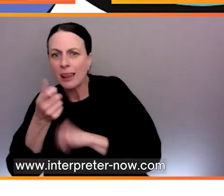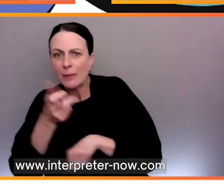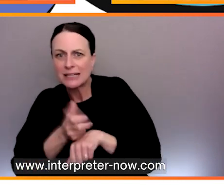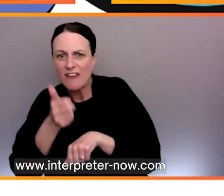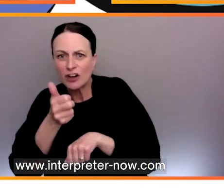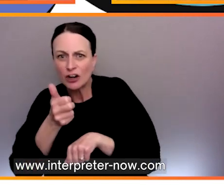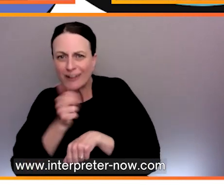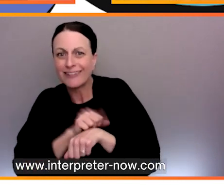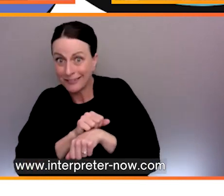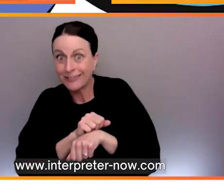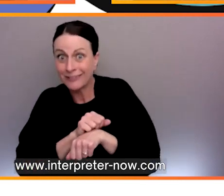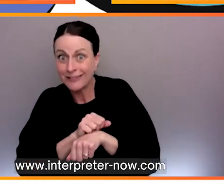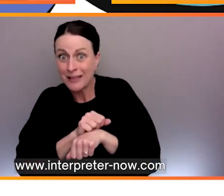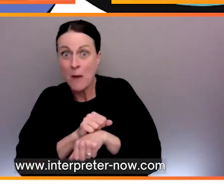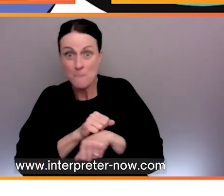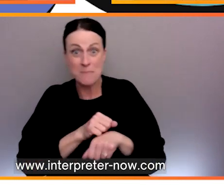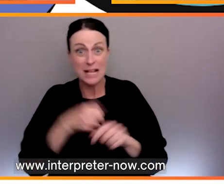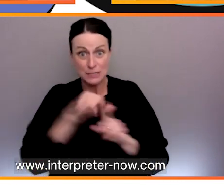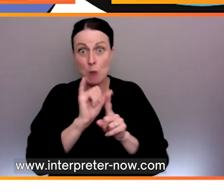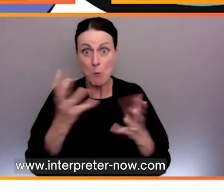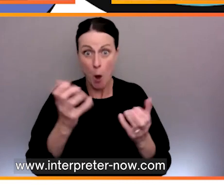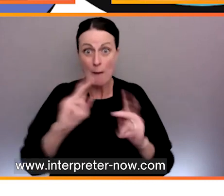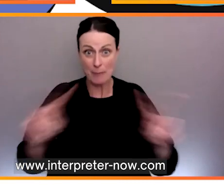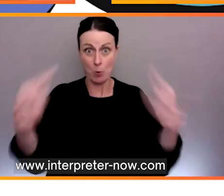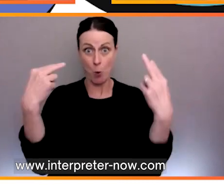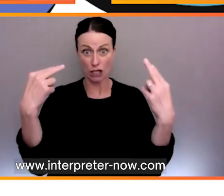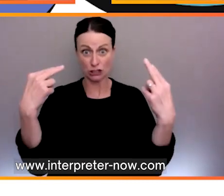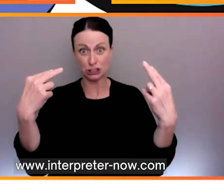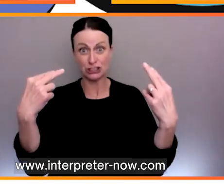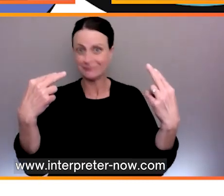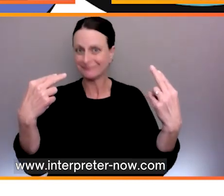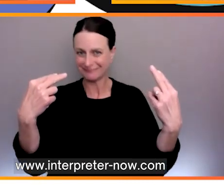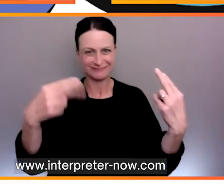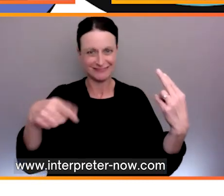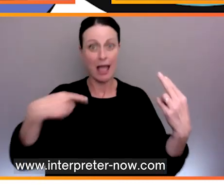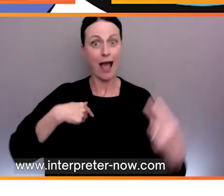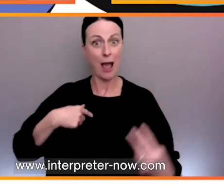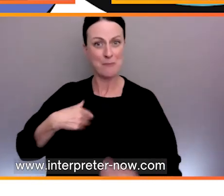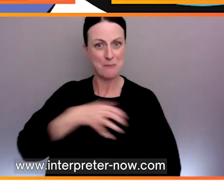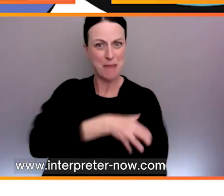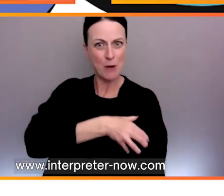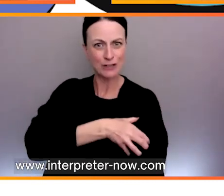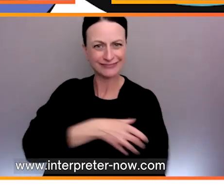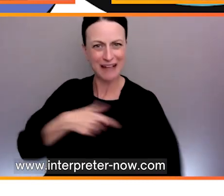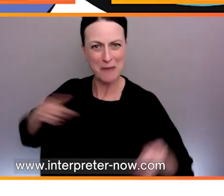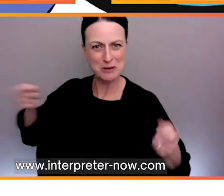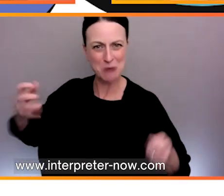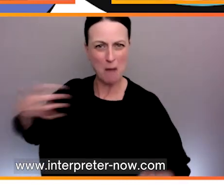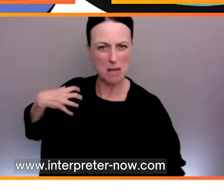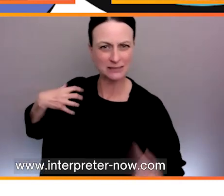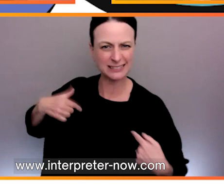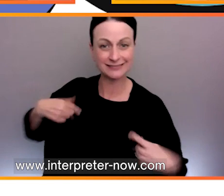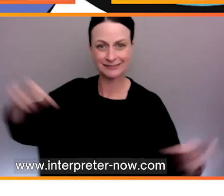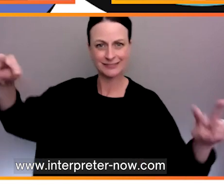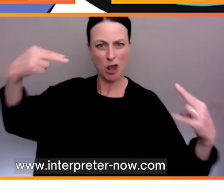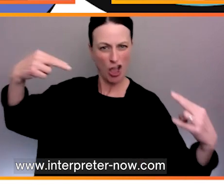at. Nobody told you? No, nobody told. So it's just that kind of sneaky, sly.